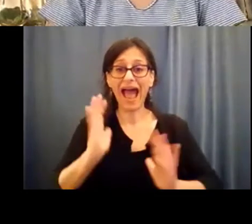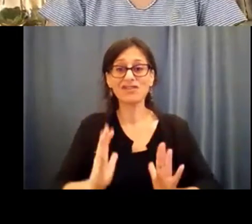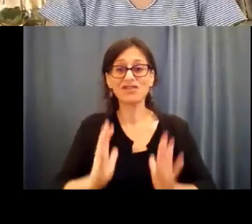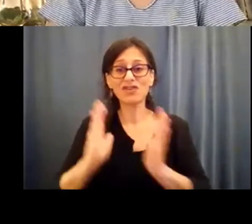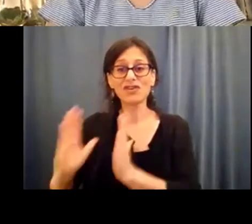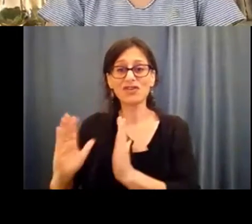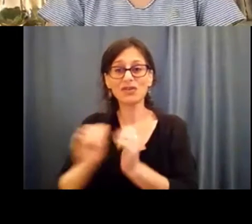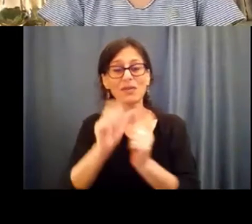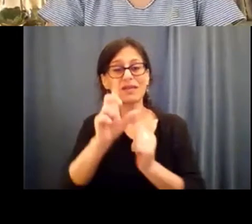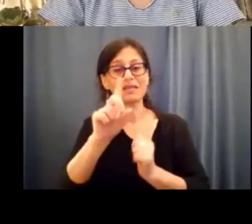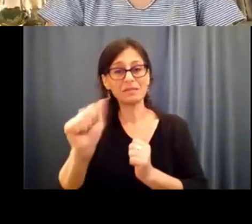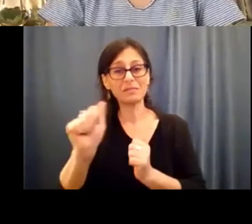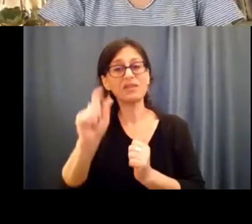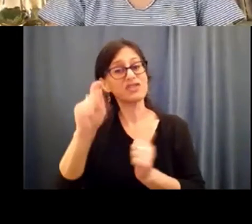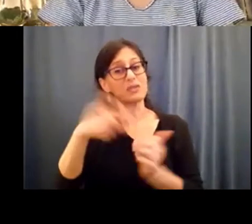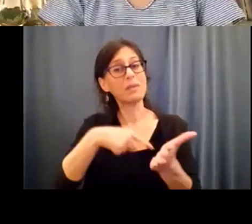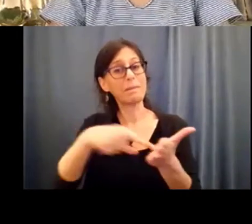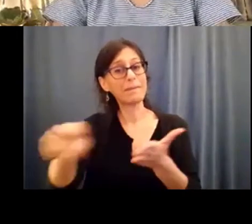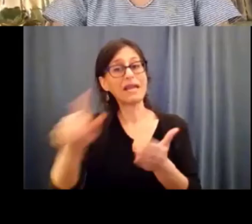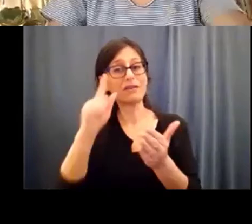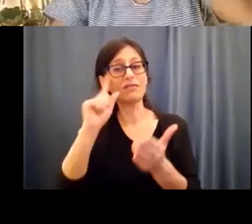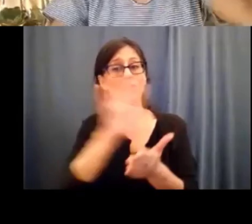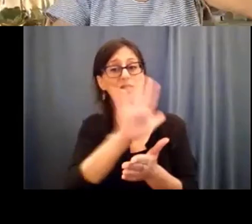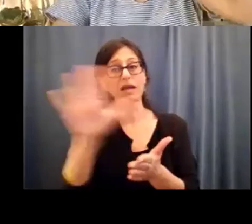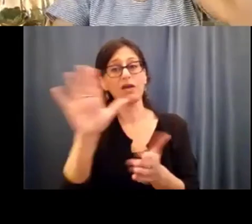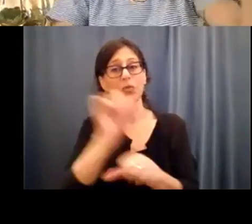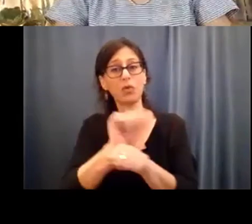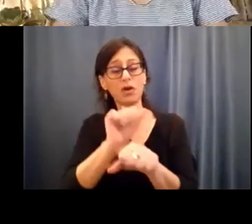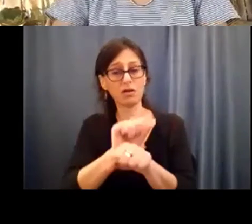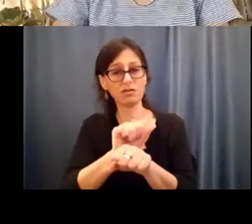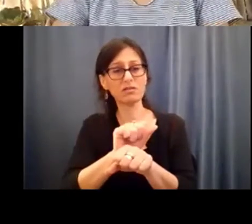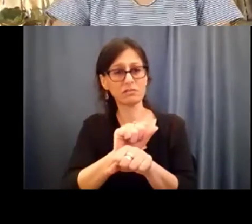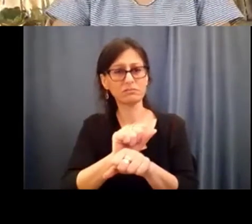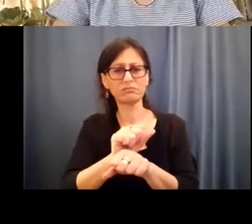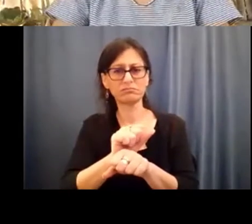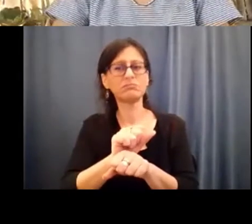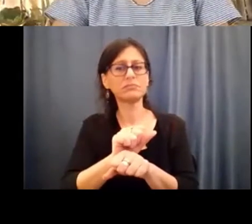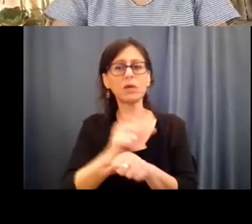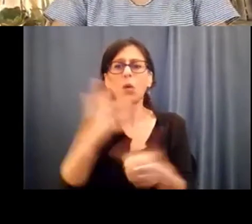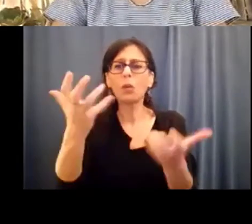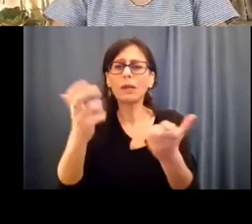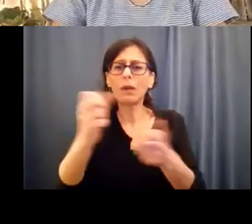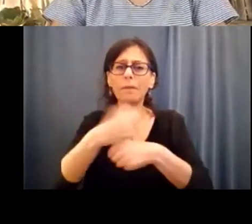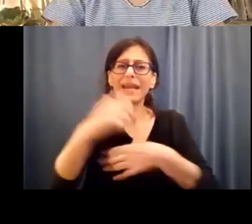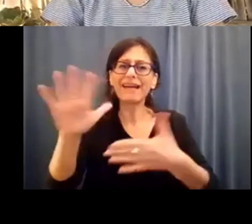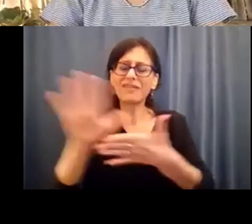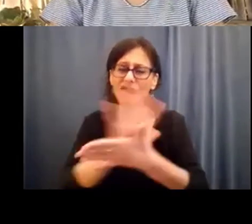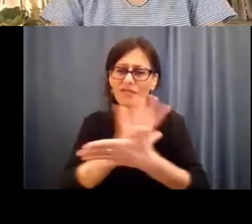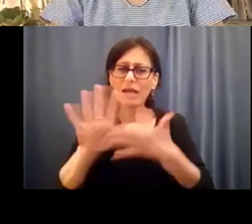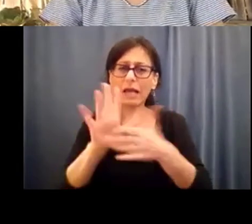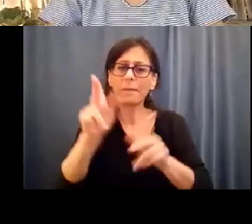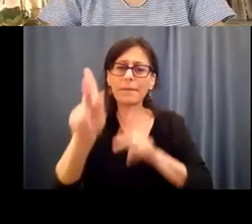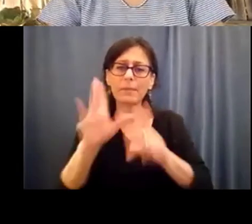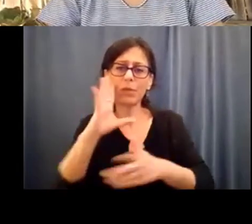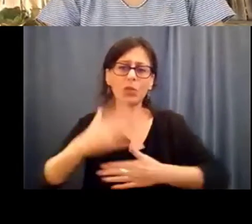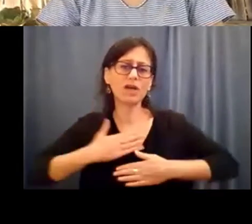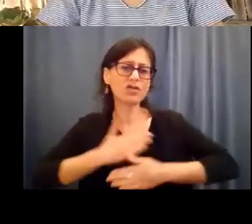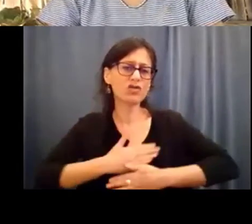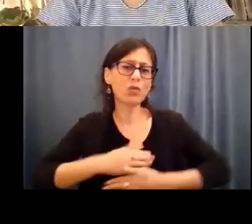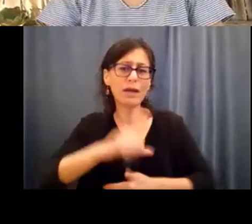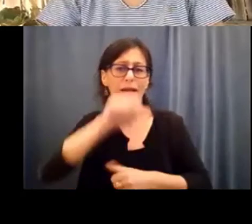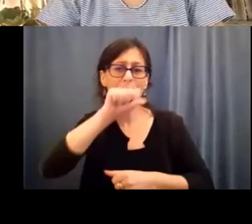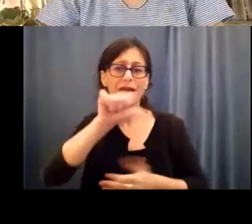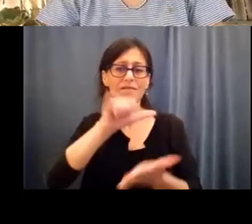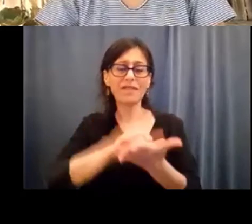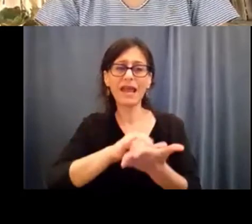actors with disabilities need to be getting paid for their work. So we want to make a film that people are going to enjoy